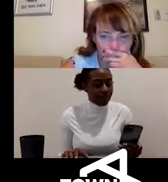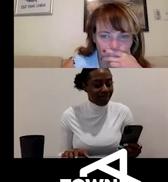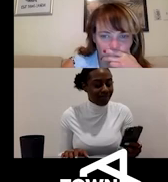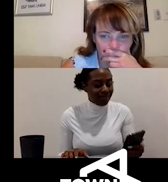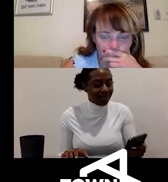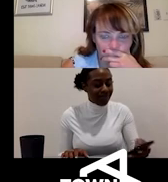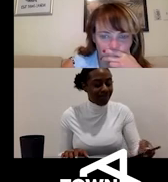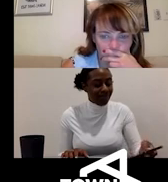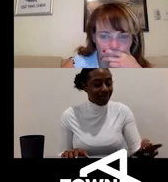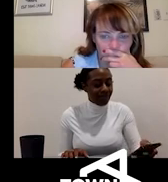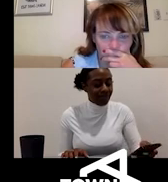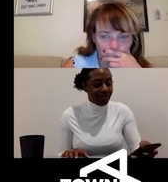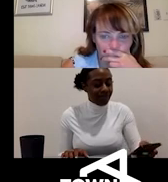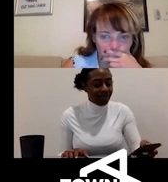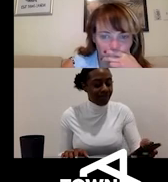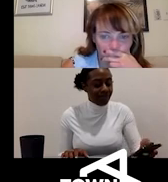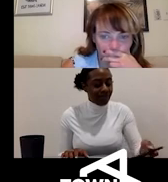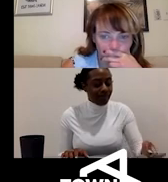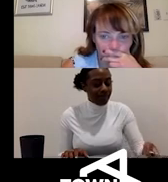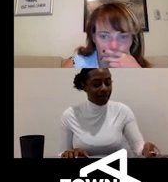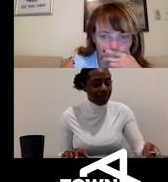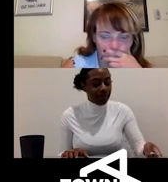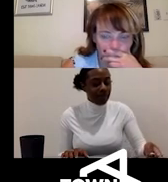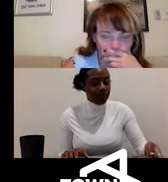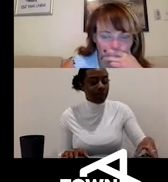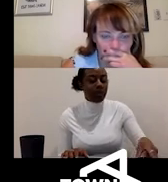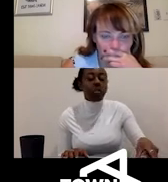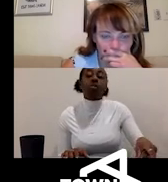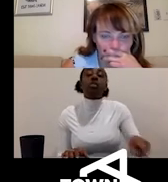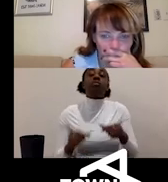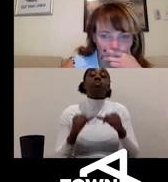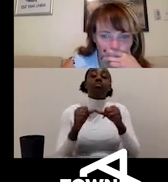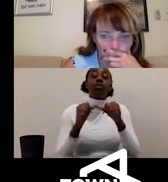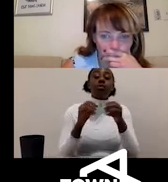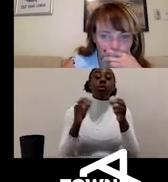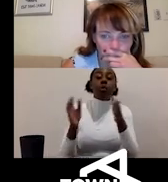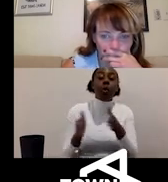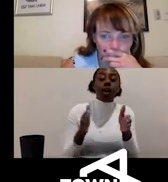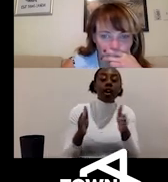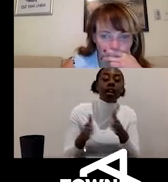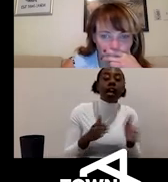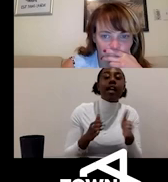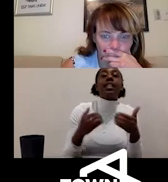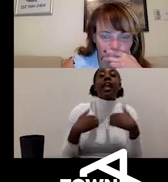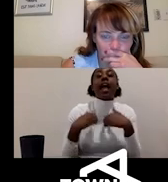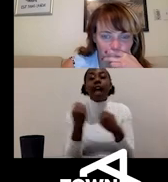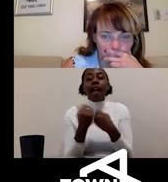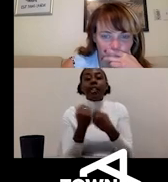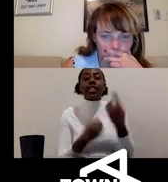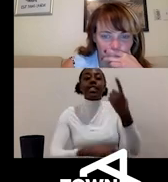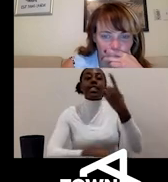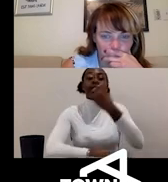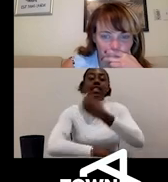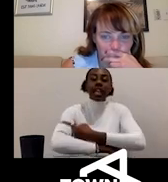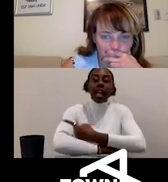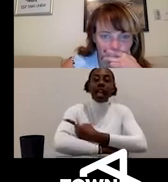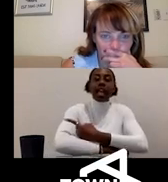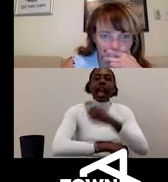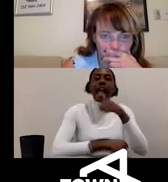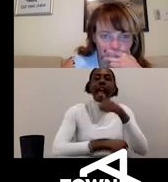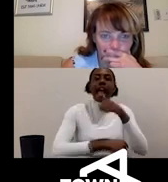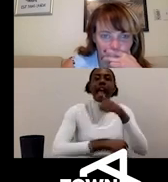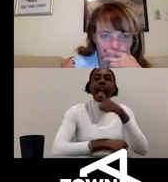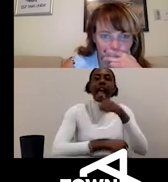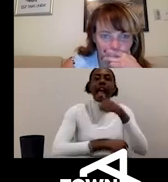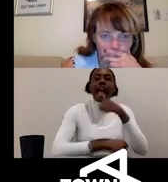know, organizing, you know, continuing to having meetings, had an advocacy day, had a briefing back in February to